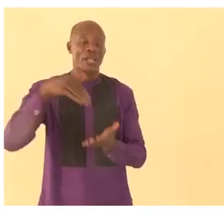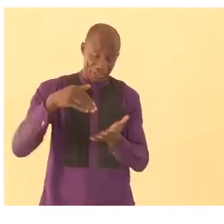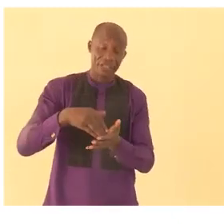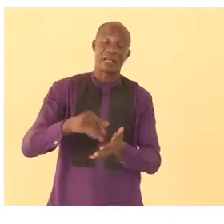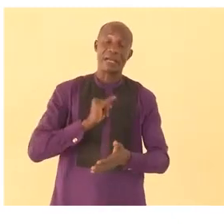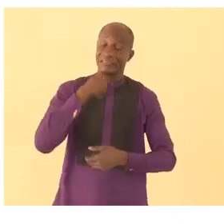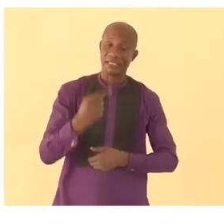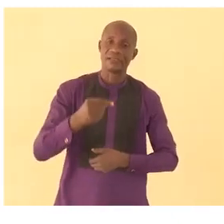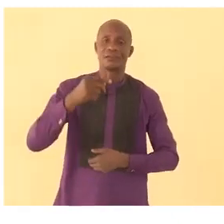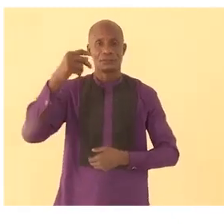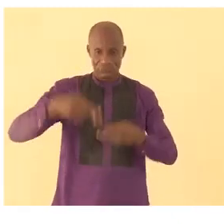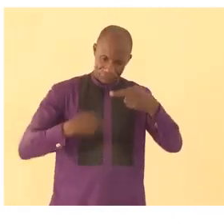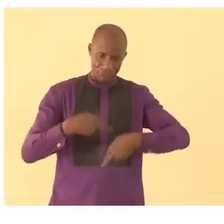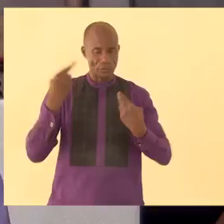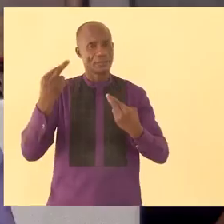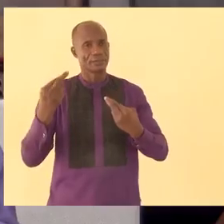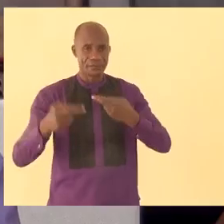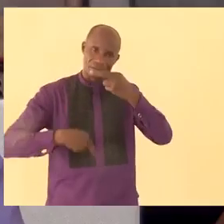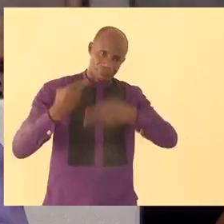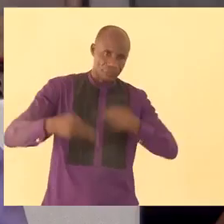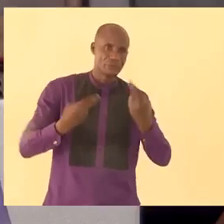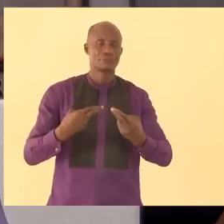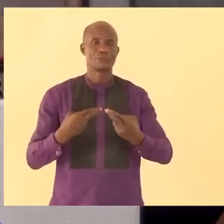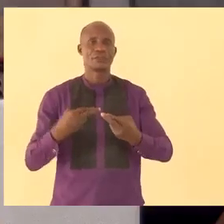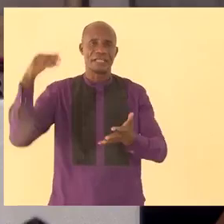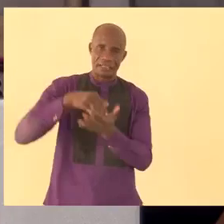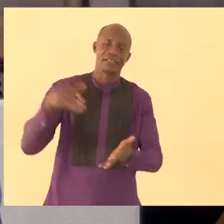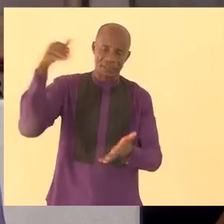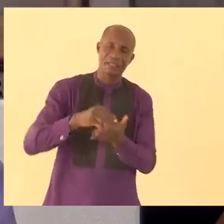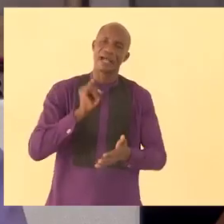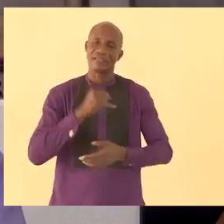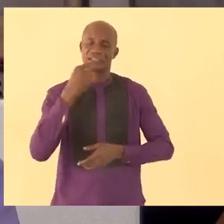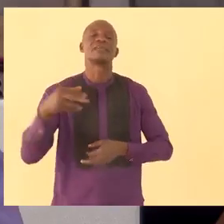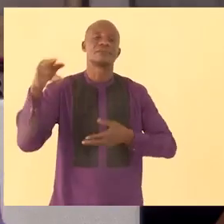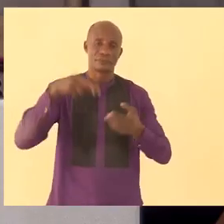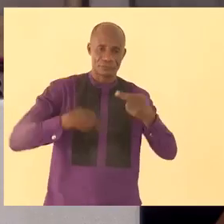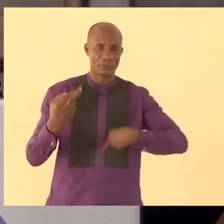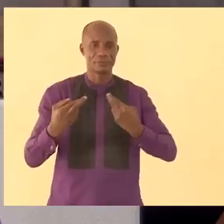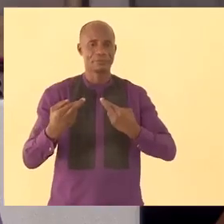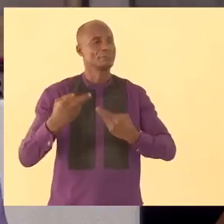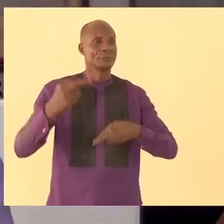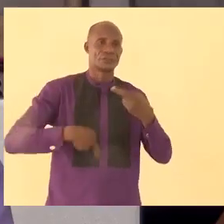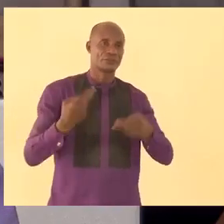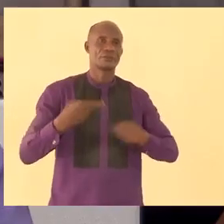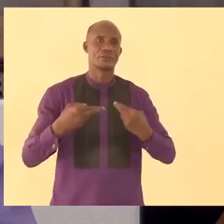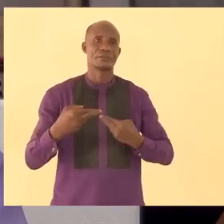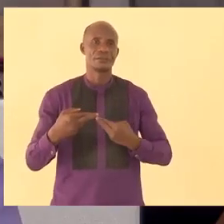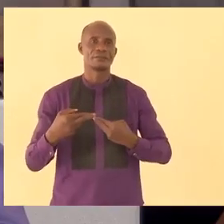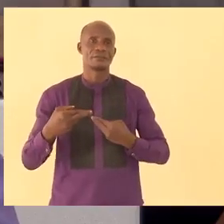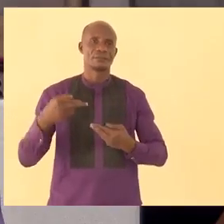say, rejoice, rejoice, rejoice again. I say, rejoice,